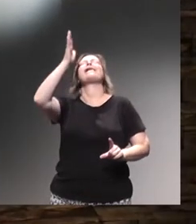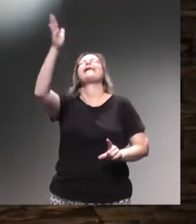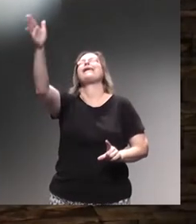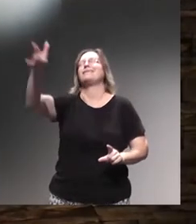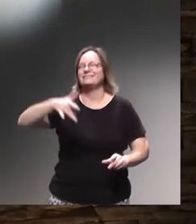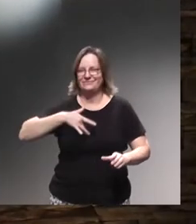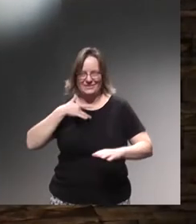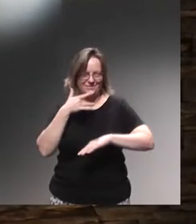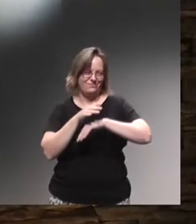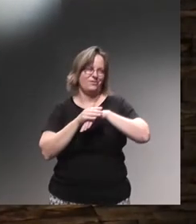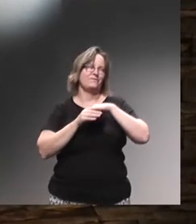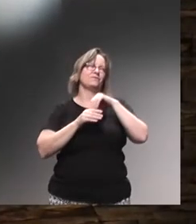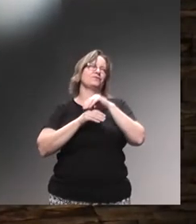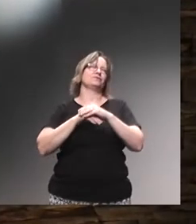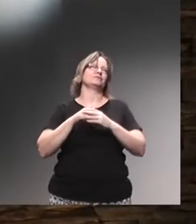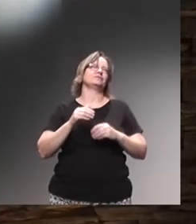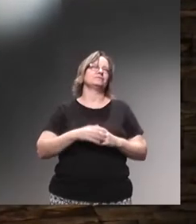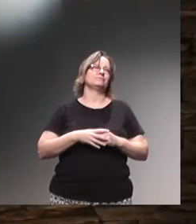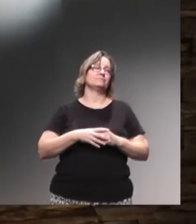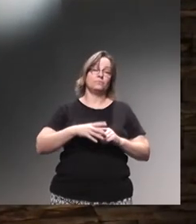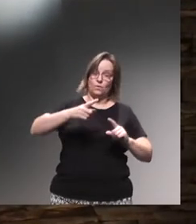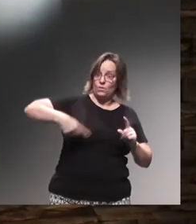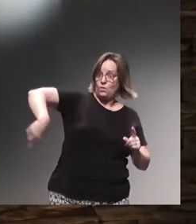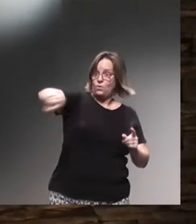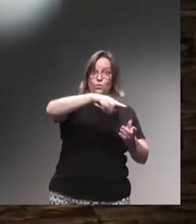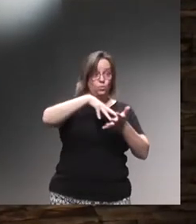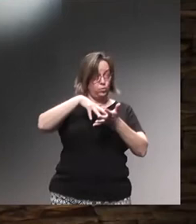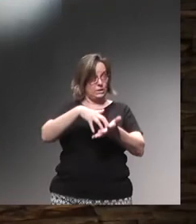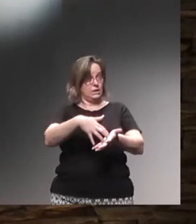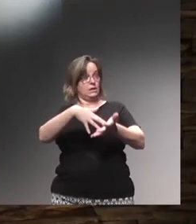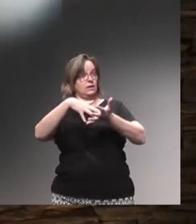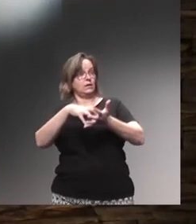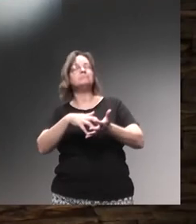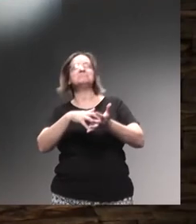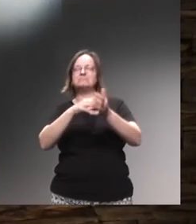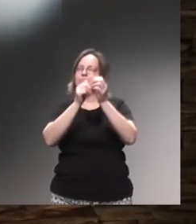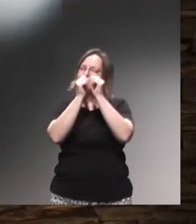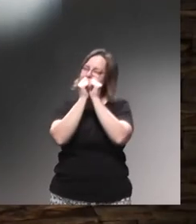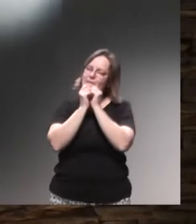Blessed are the meek, for they will inherit the earth.